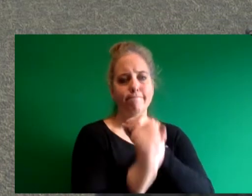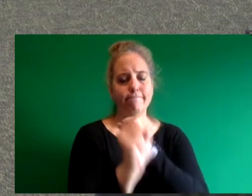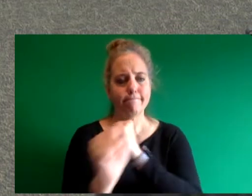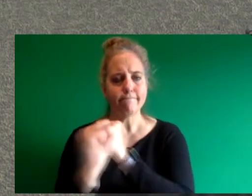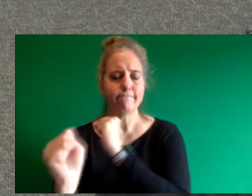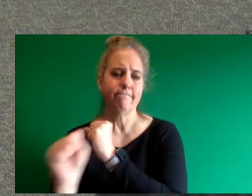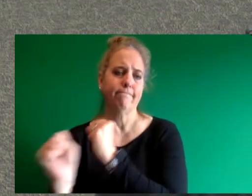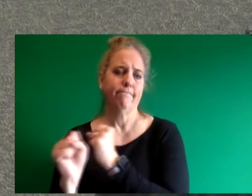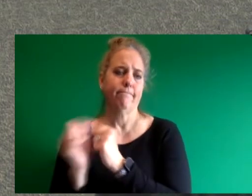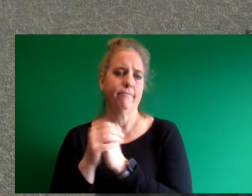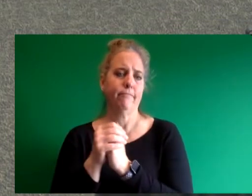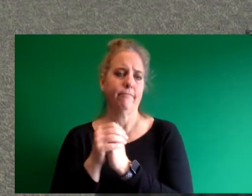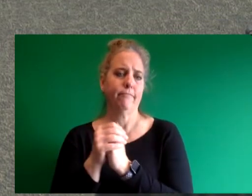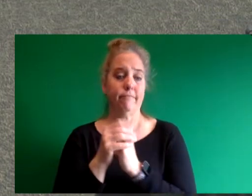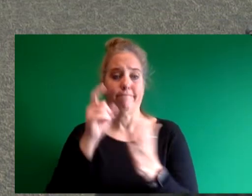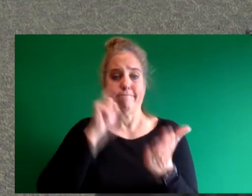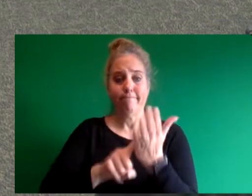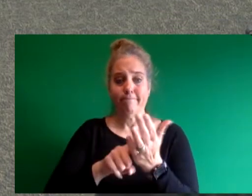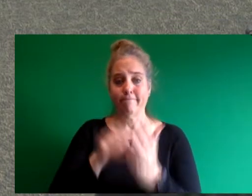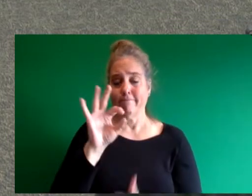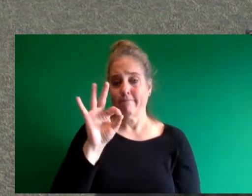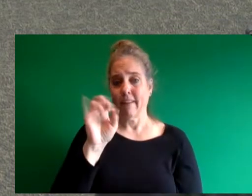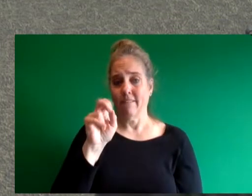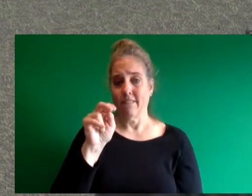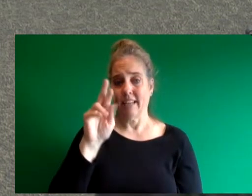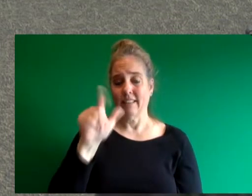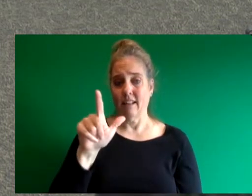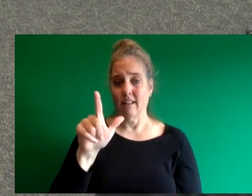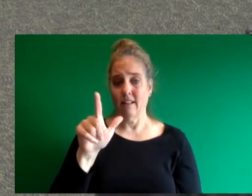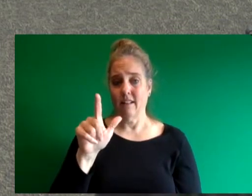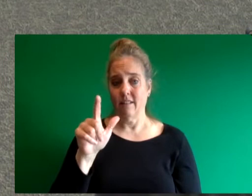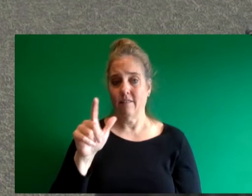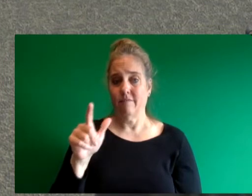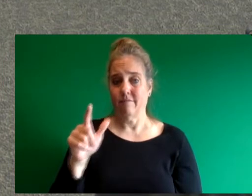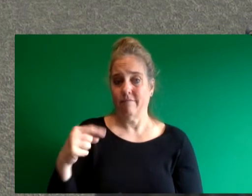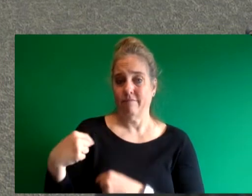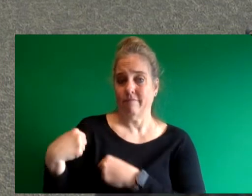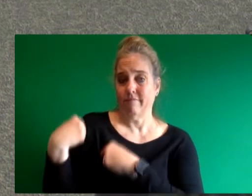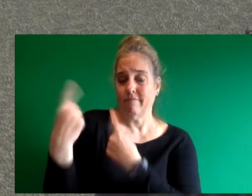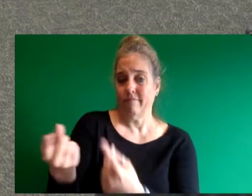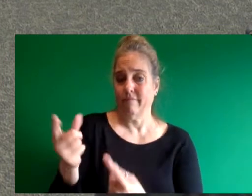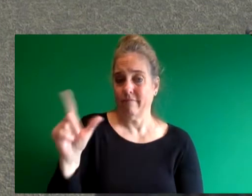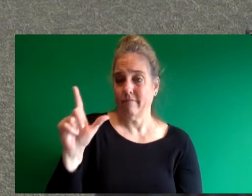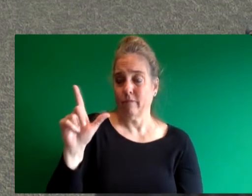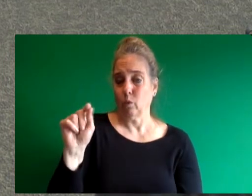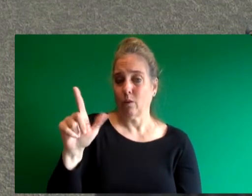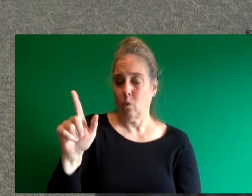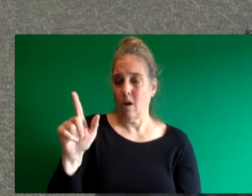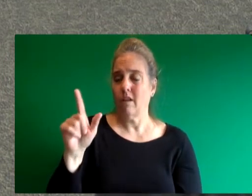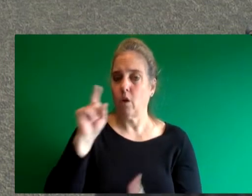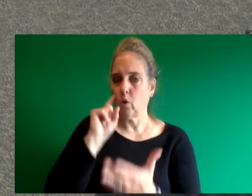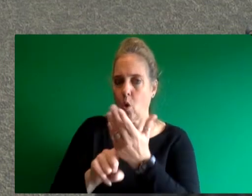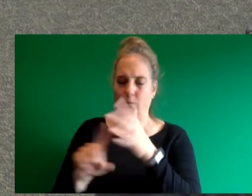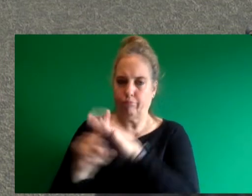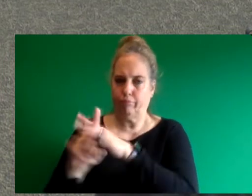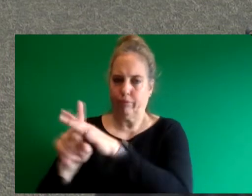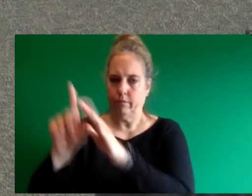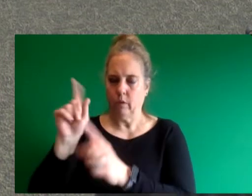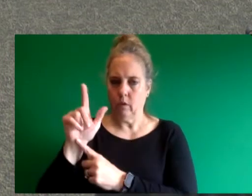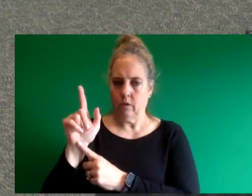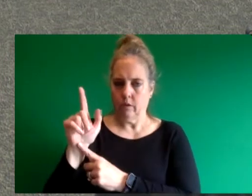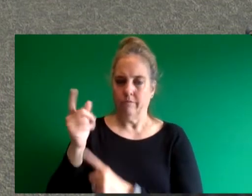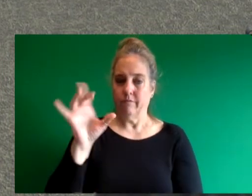of 2021. Our first case, we've now seen over 8 overdoses related to that. 5 of them, fortunately, have